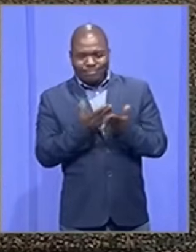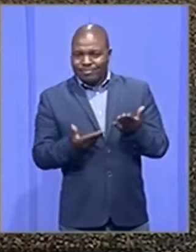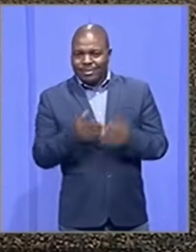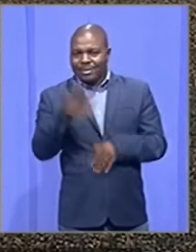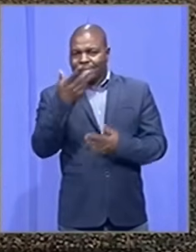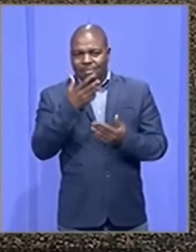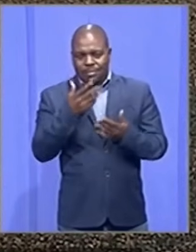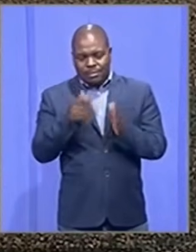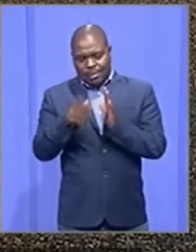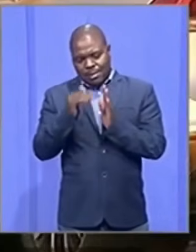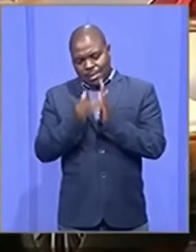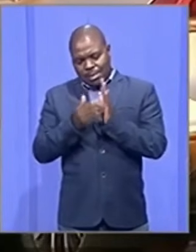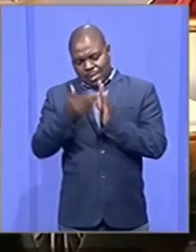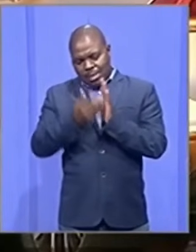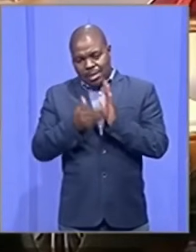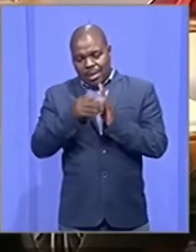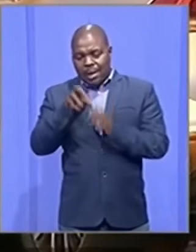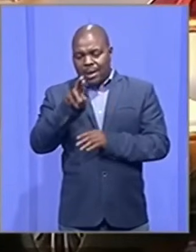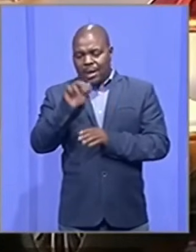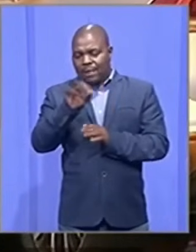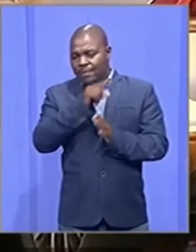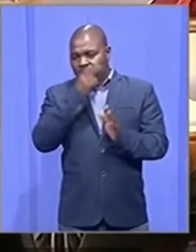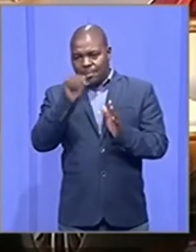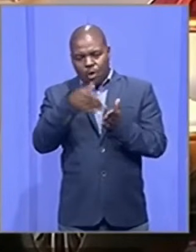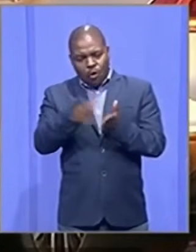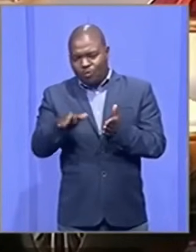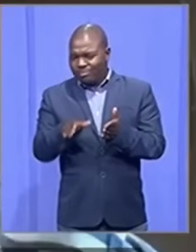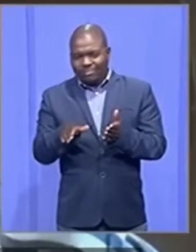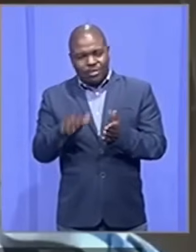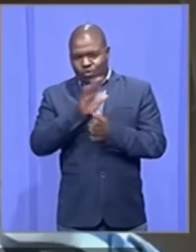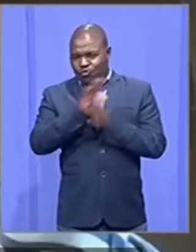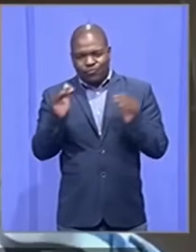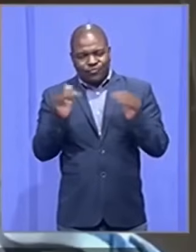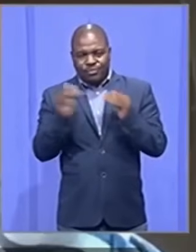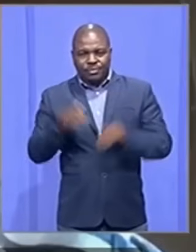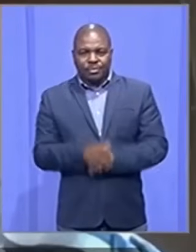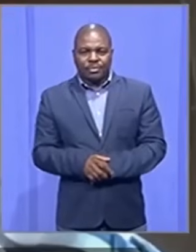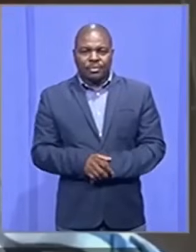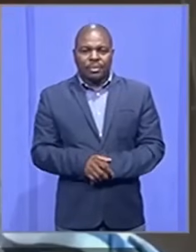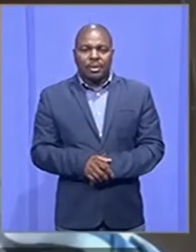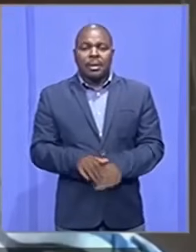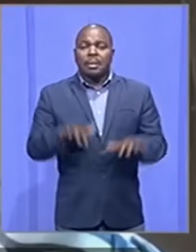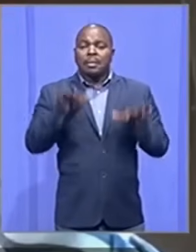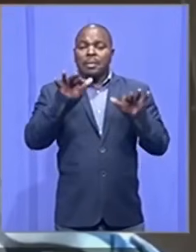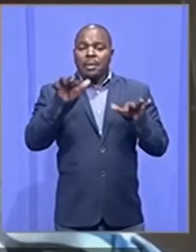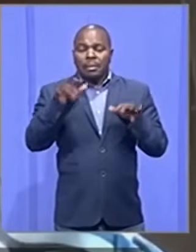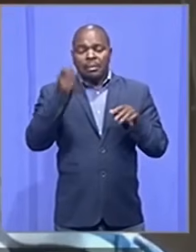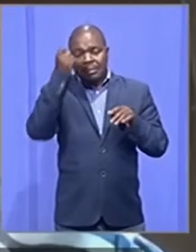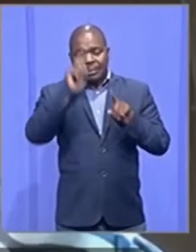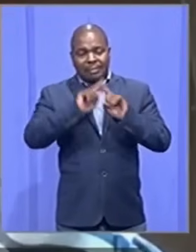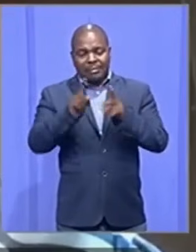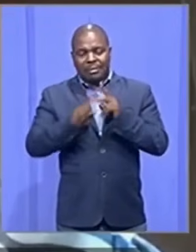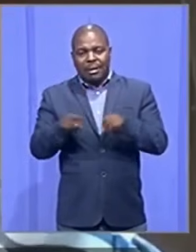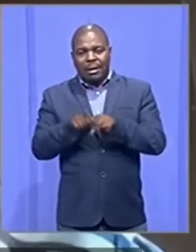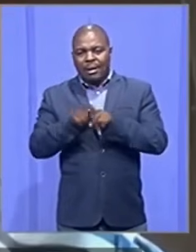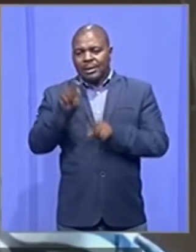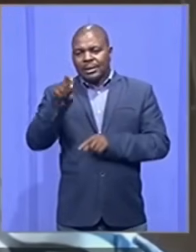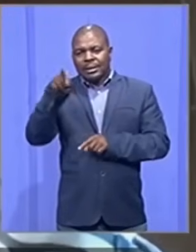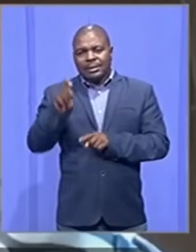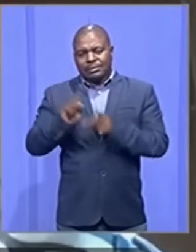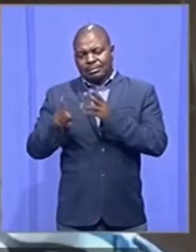e tloswe lenaneng la batho ba tlang ho fumantshwa ditlhapiso. When people do not understand the different regimes of taxation